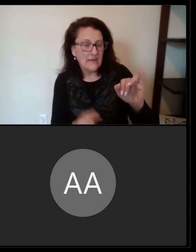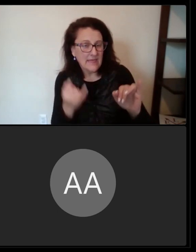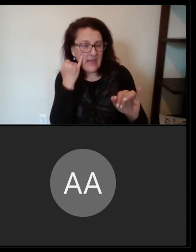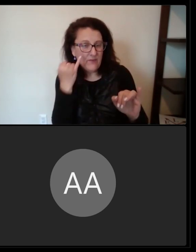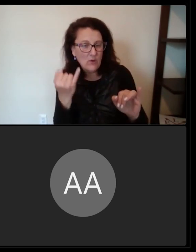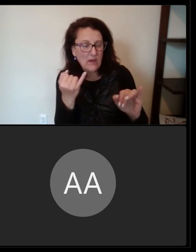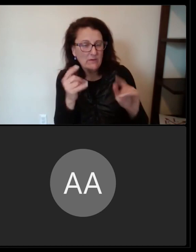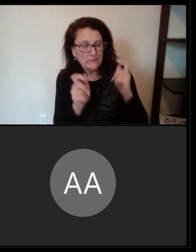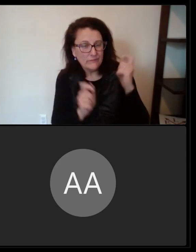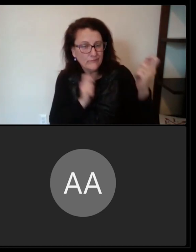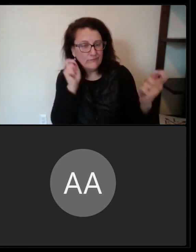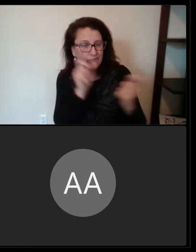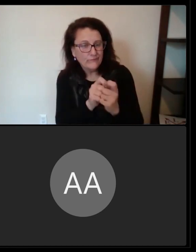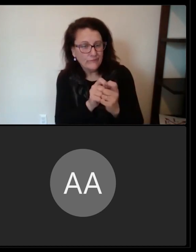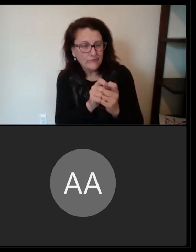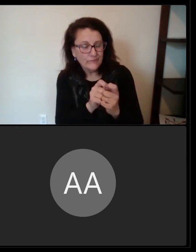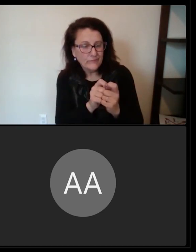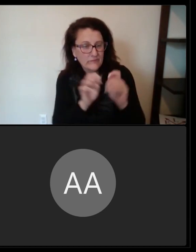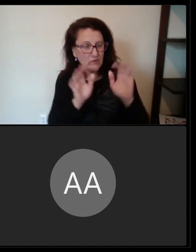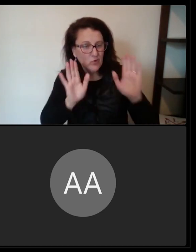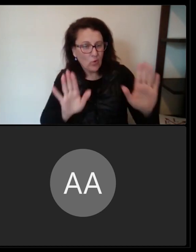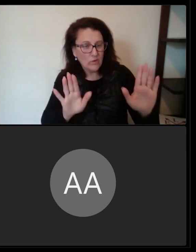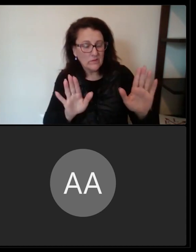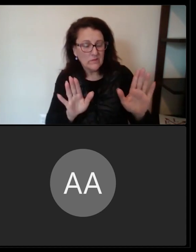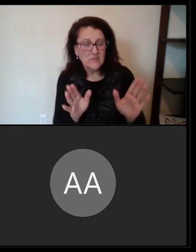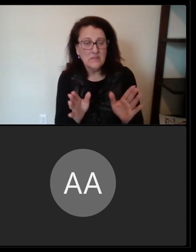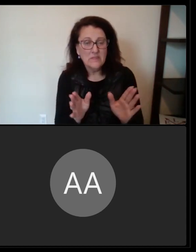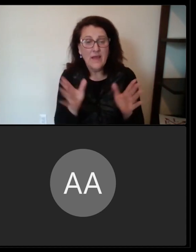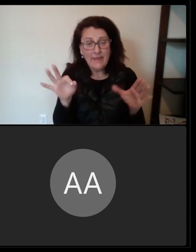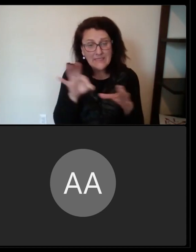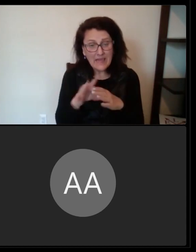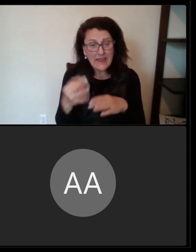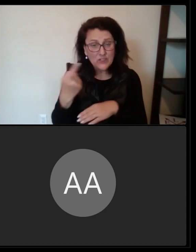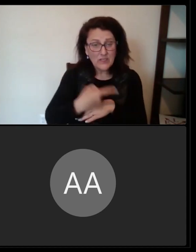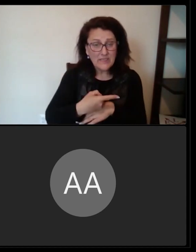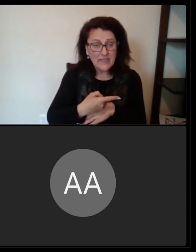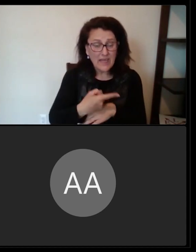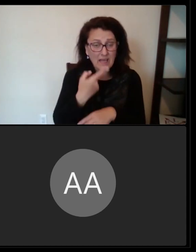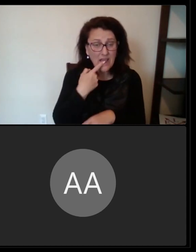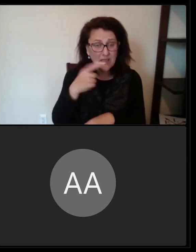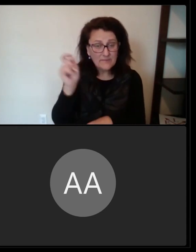set. So that's pretty much election day.